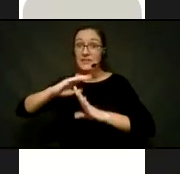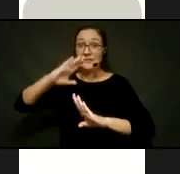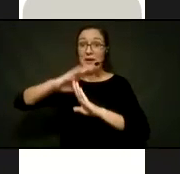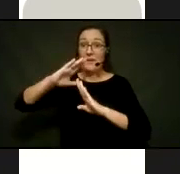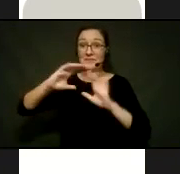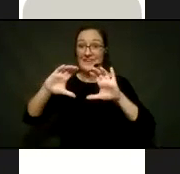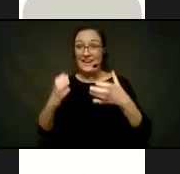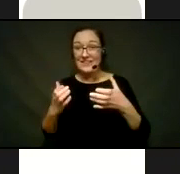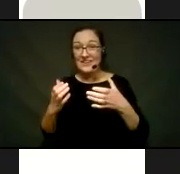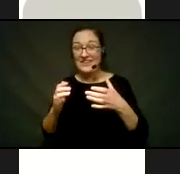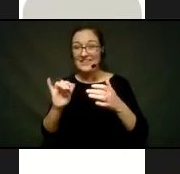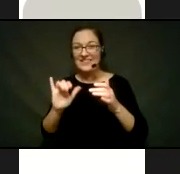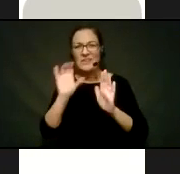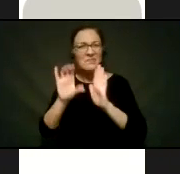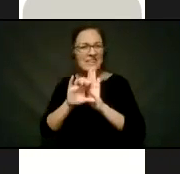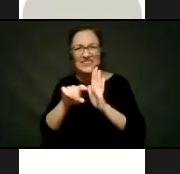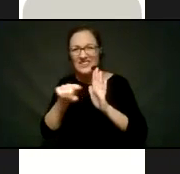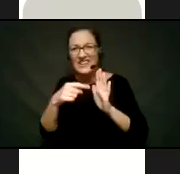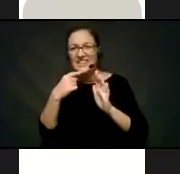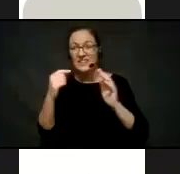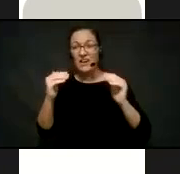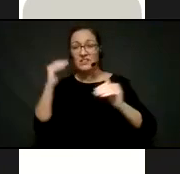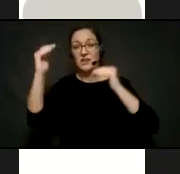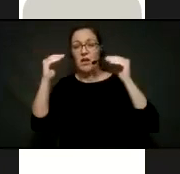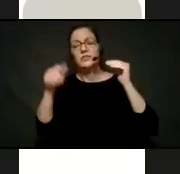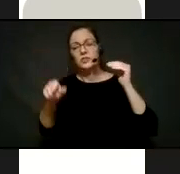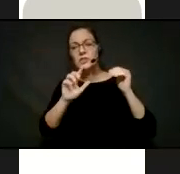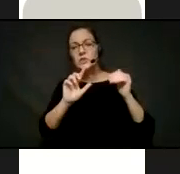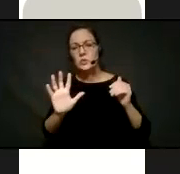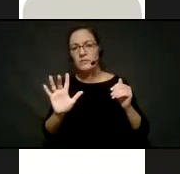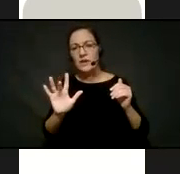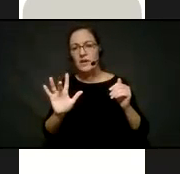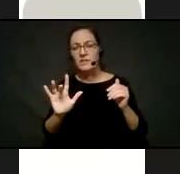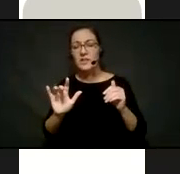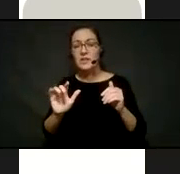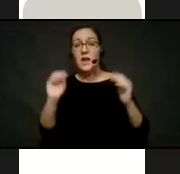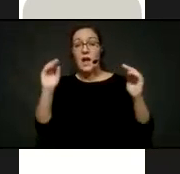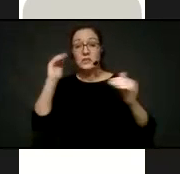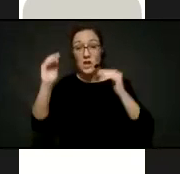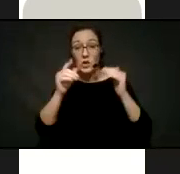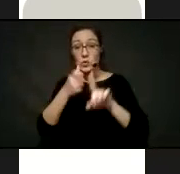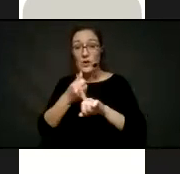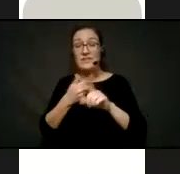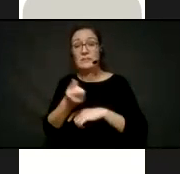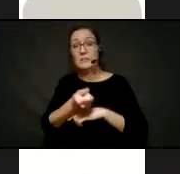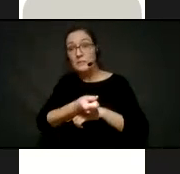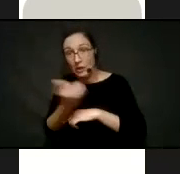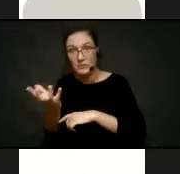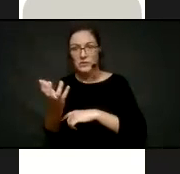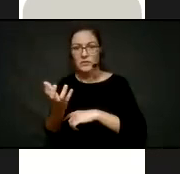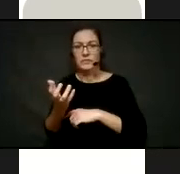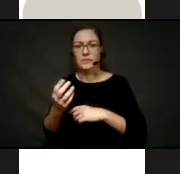said individuals, adults, because she is 25 years old, that have multiple medical issues. How are you going